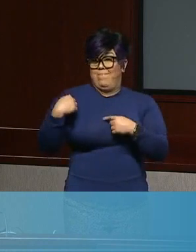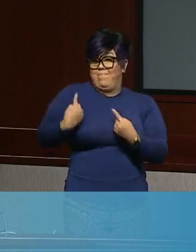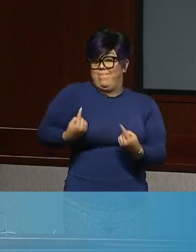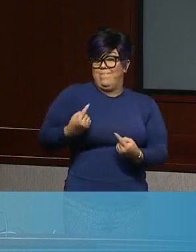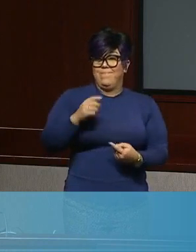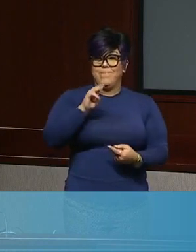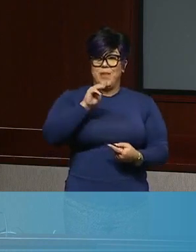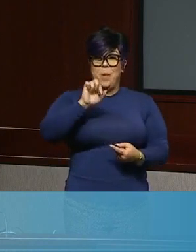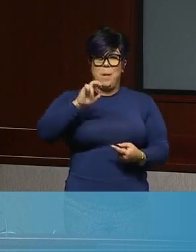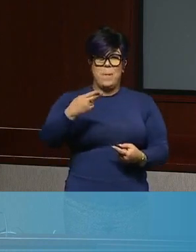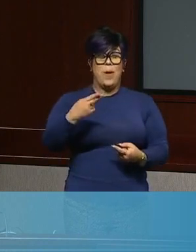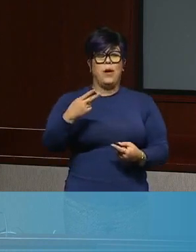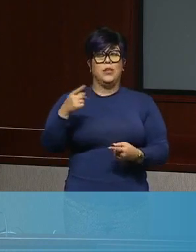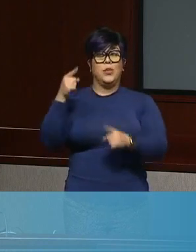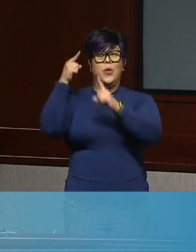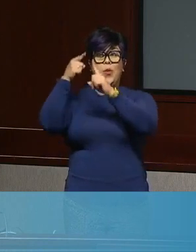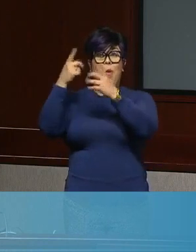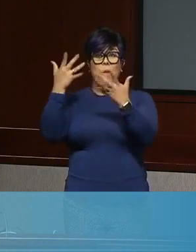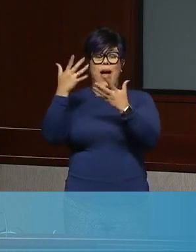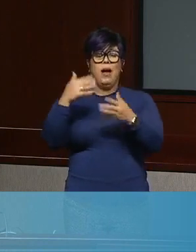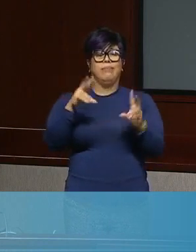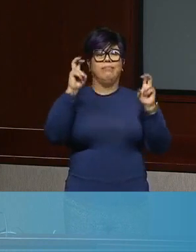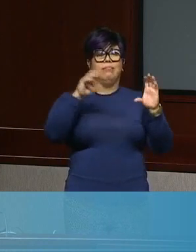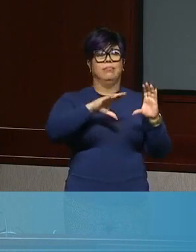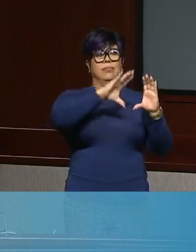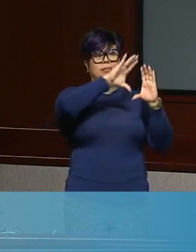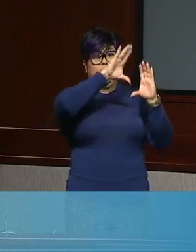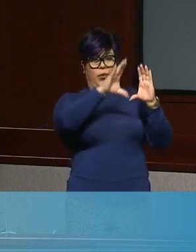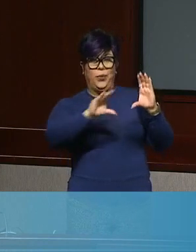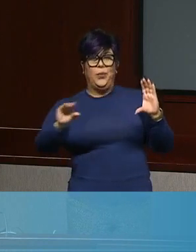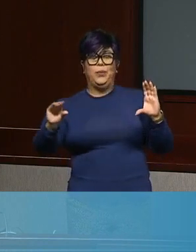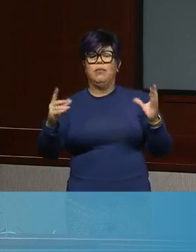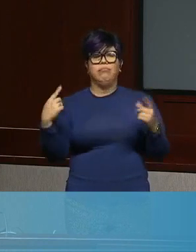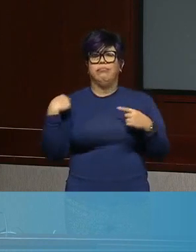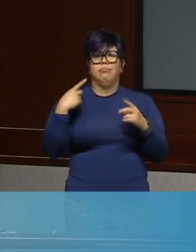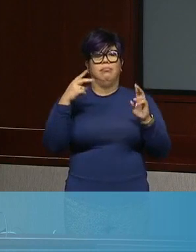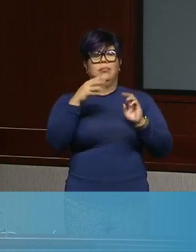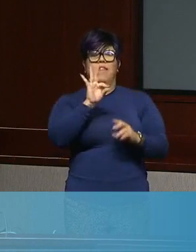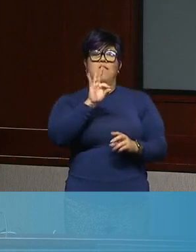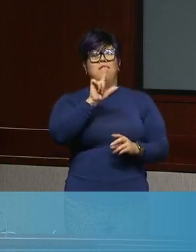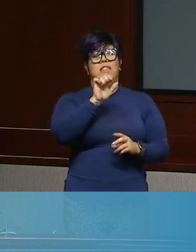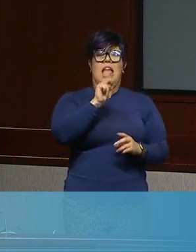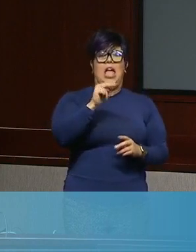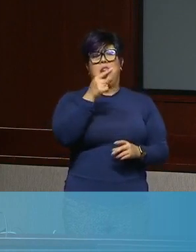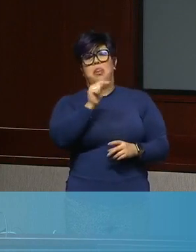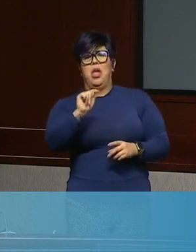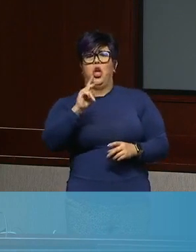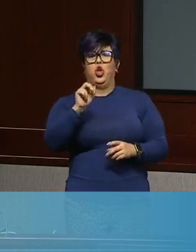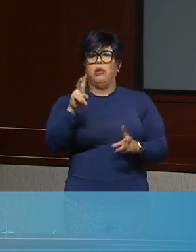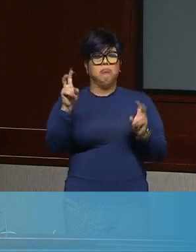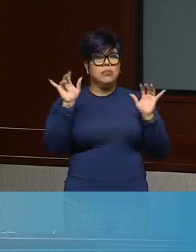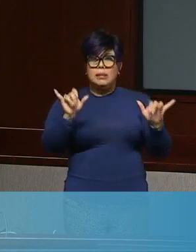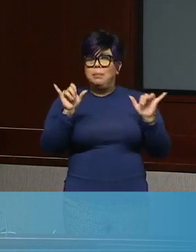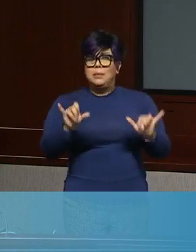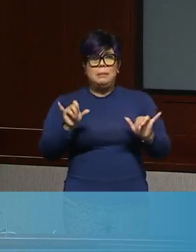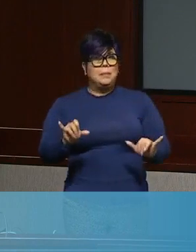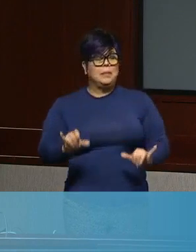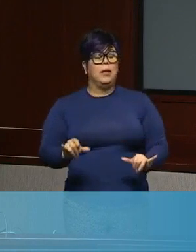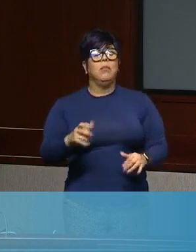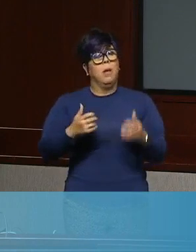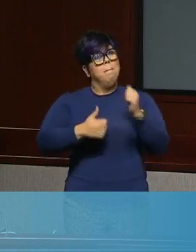the goal was to lower the curve, flatten the curve, rather. It's always been, at least at the time, it was supposed to be about the